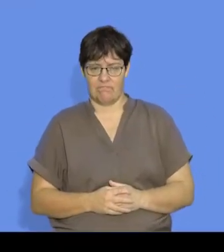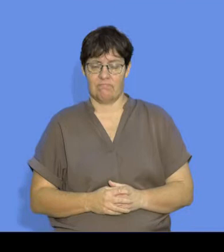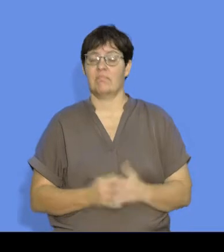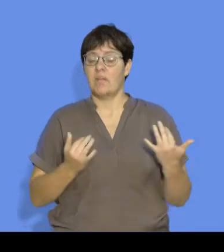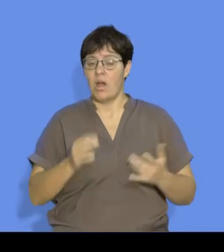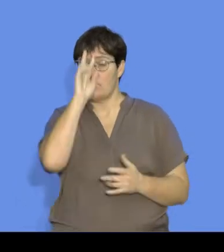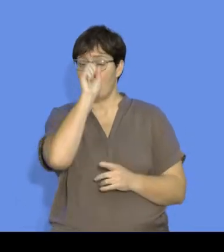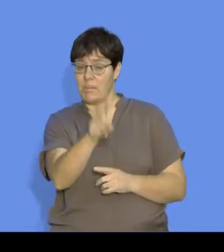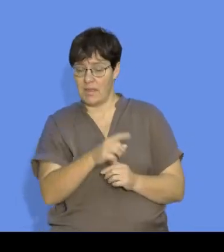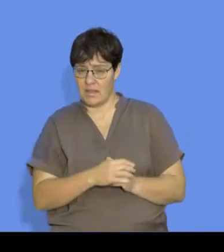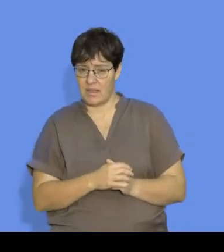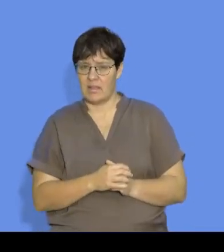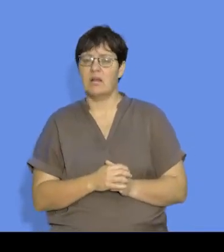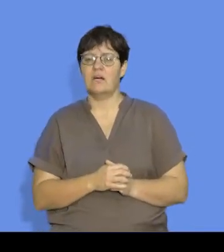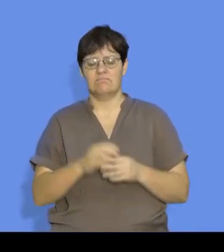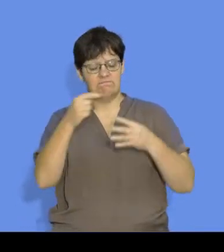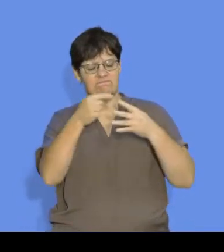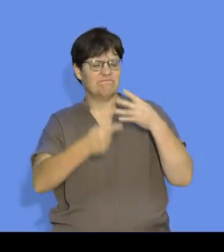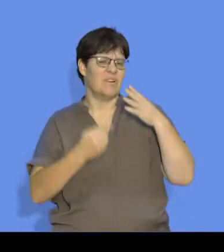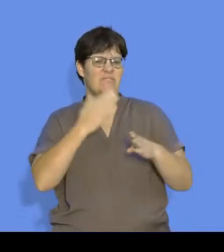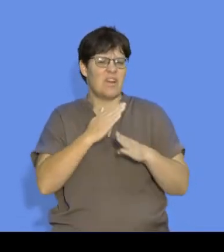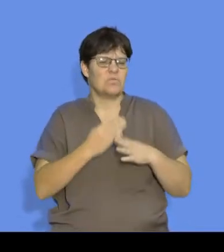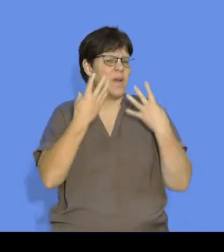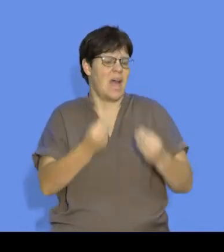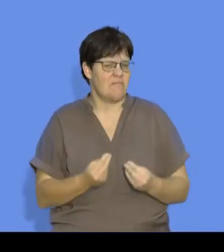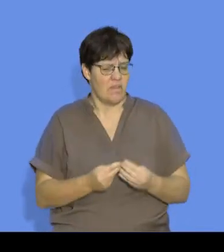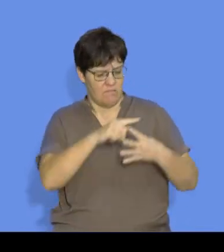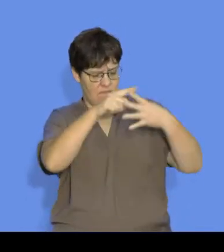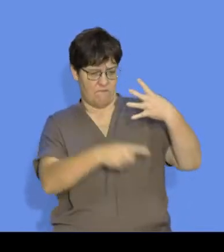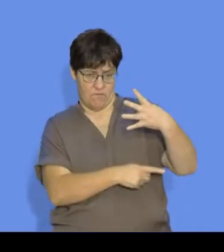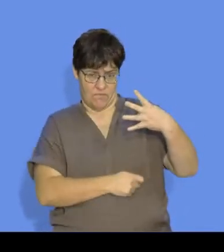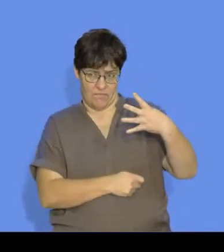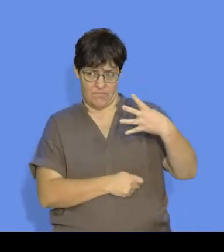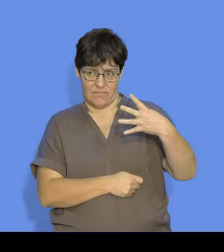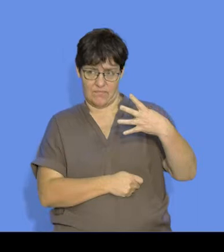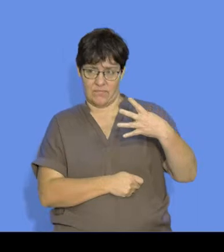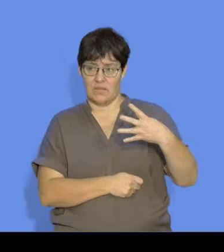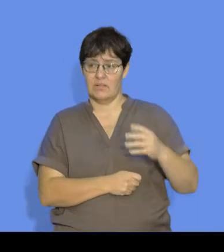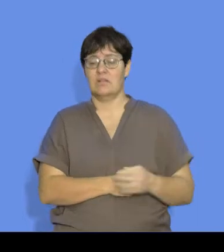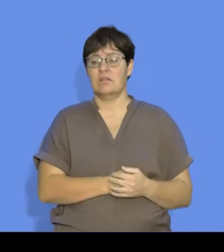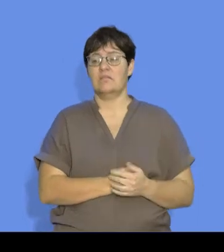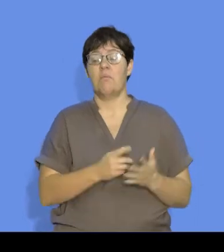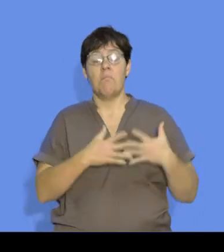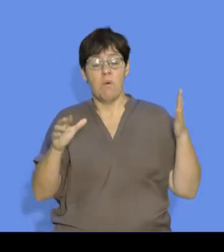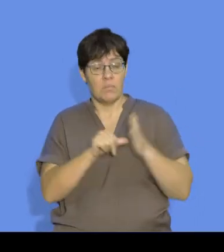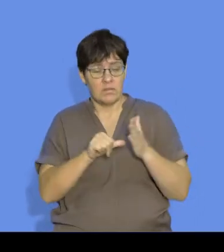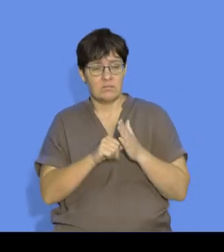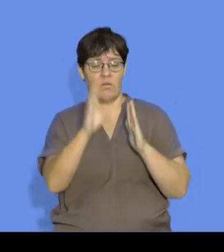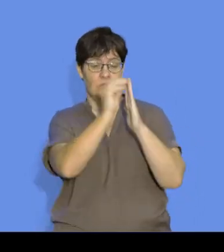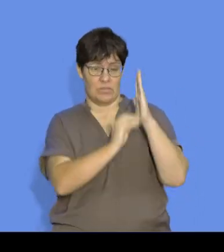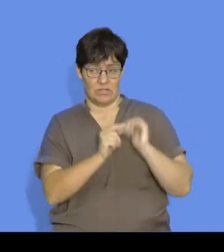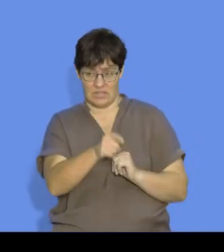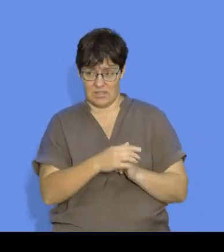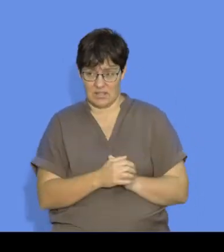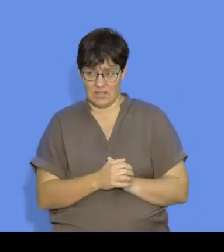Now remember that in the types of functions we have, there's 4 of them. And the most important thing is notation,